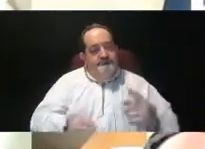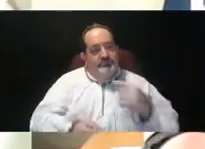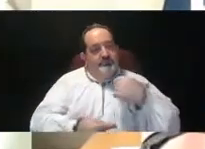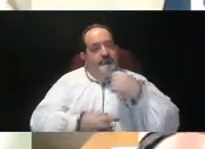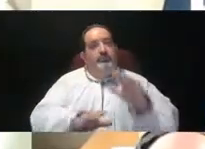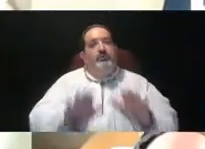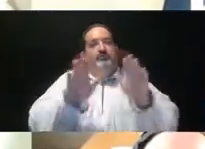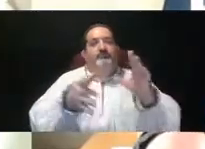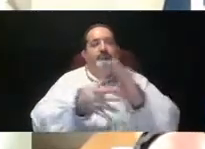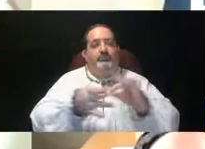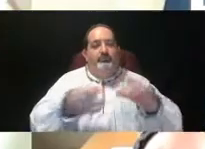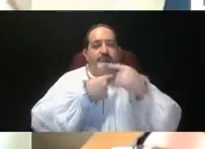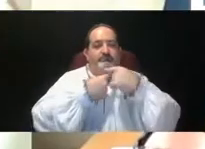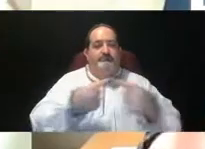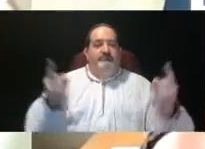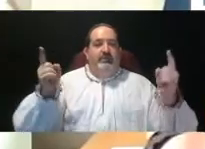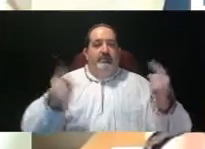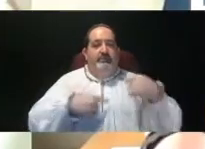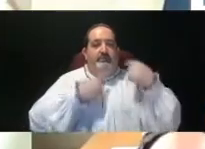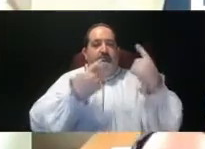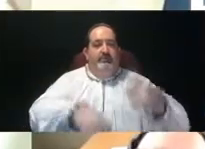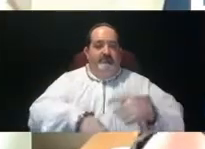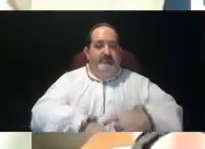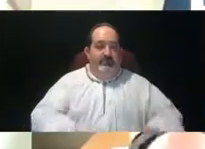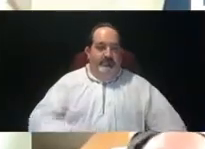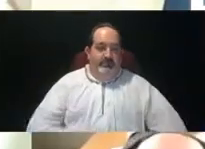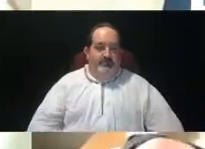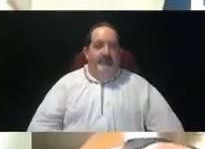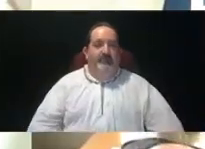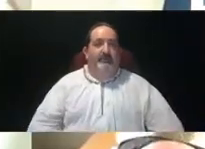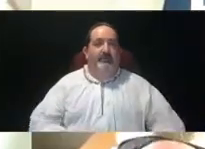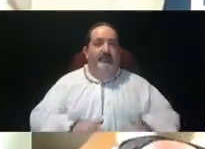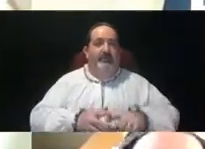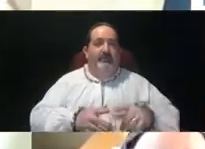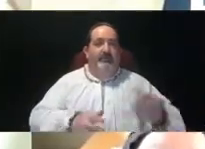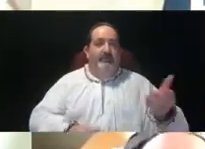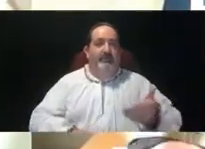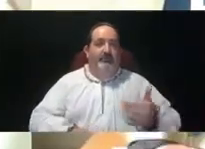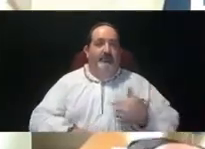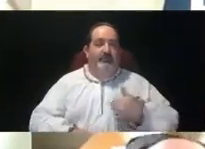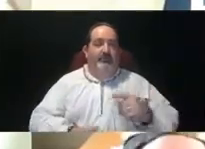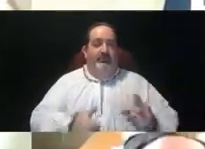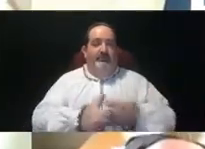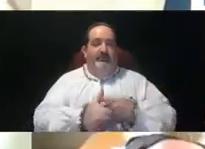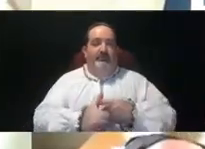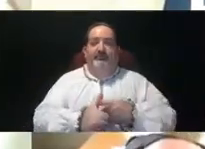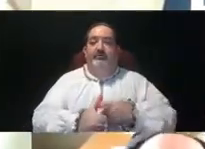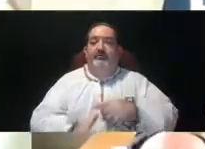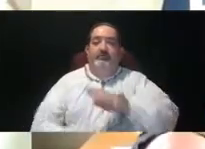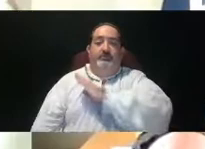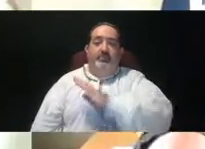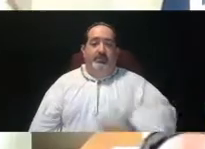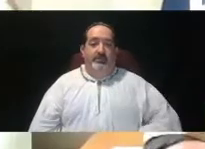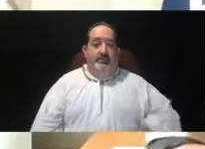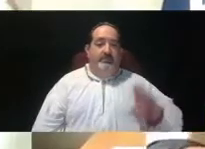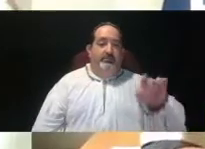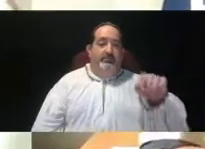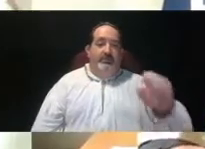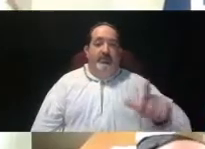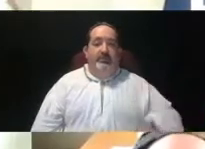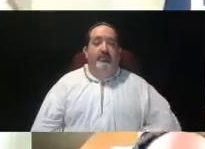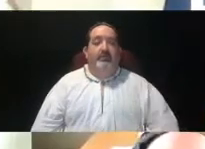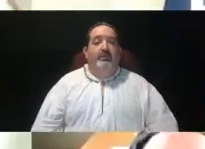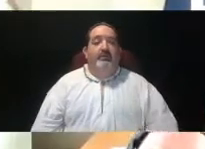stories this entire time. You've introduced me to Vault, the first Baron of Dreiburgen. You keep the